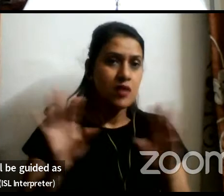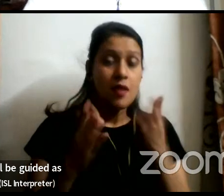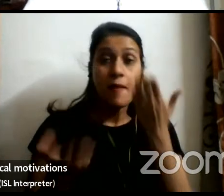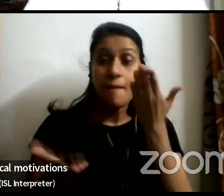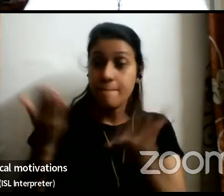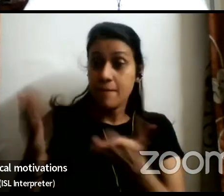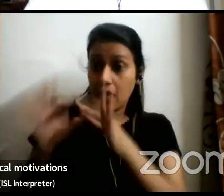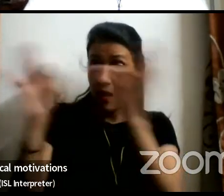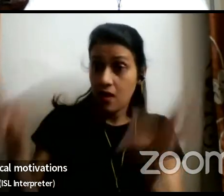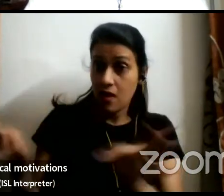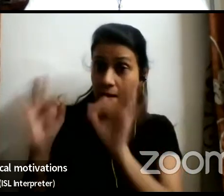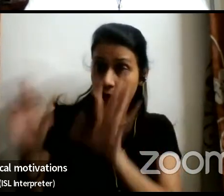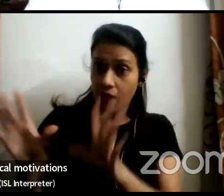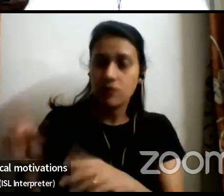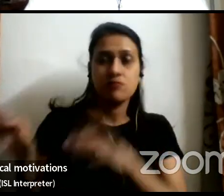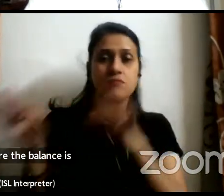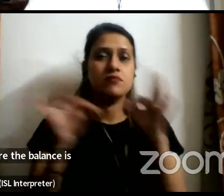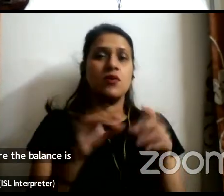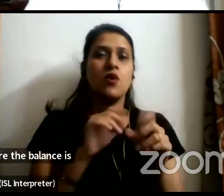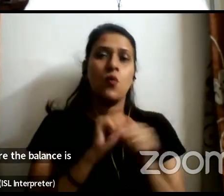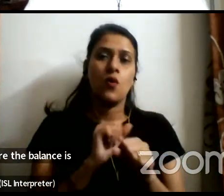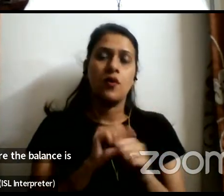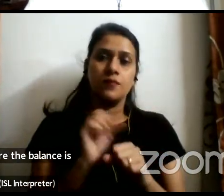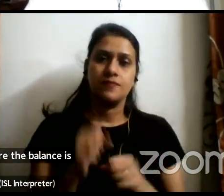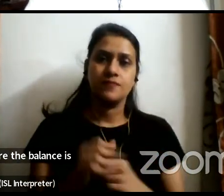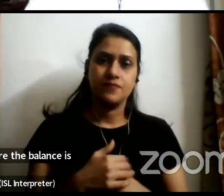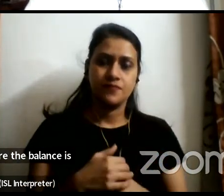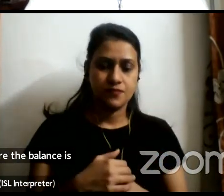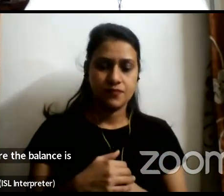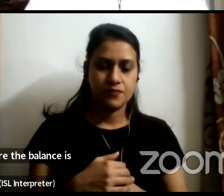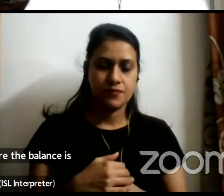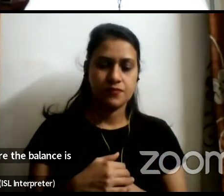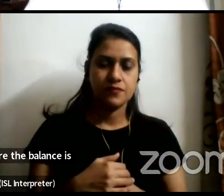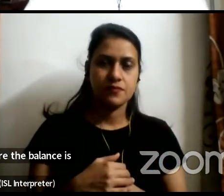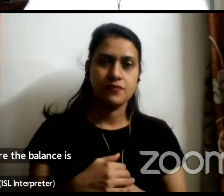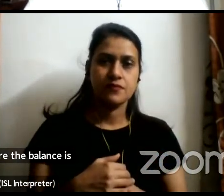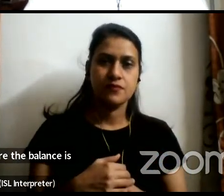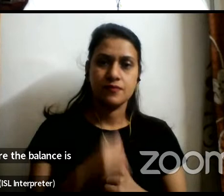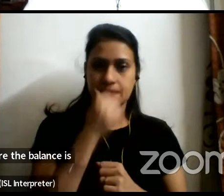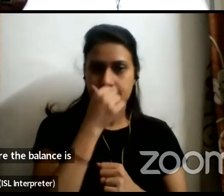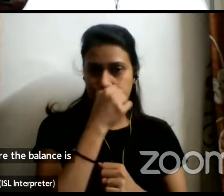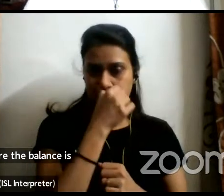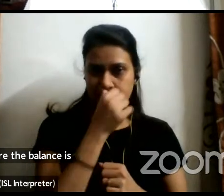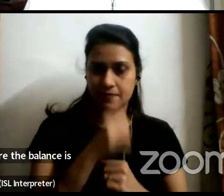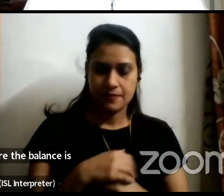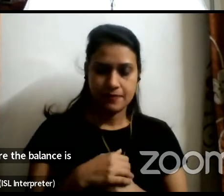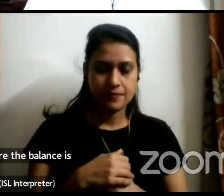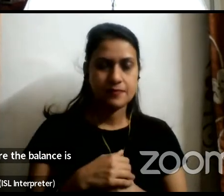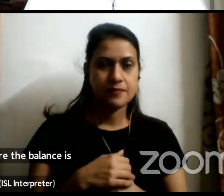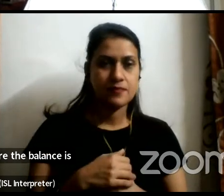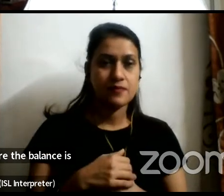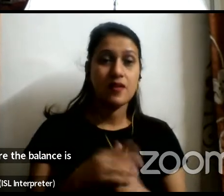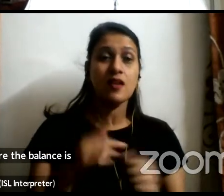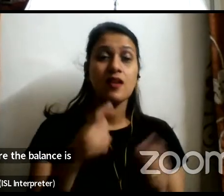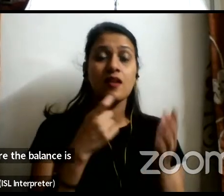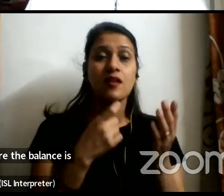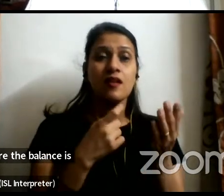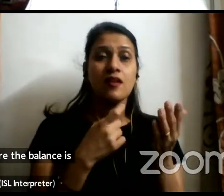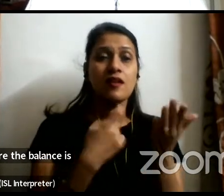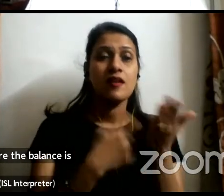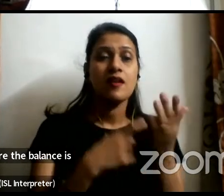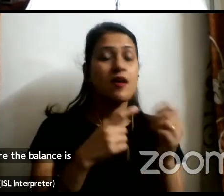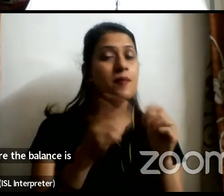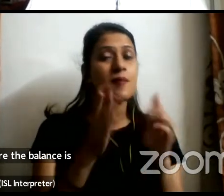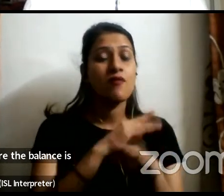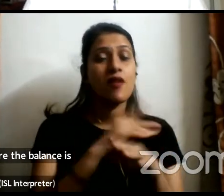struck. And to sort of come back to you, Rahul, on something that Amber just mentioned, we just spoke about how when we look at